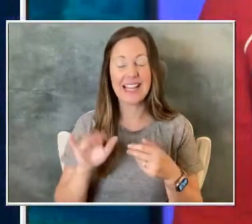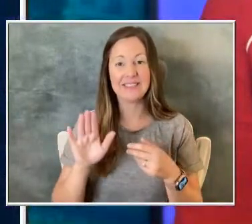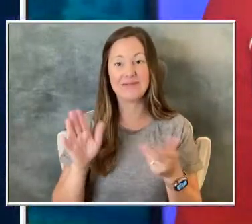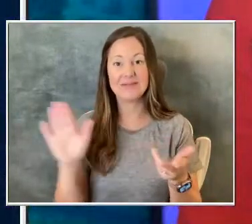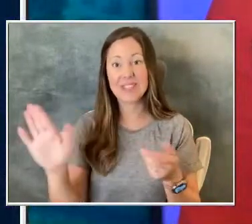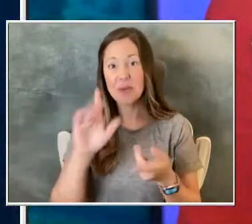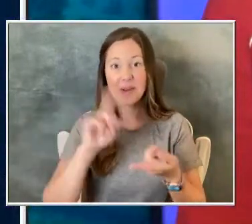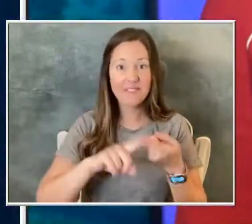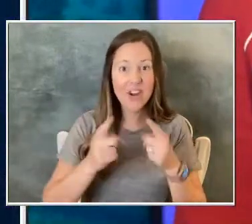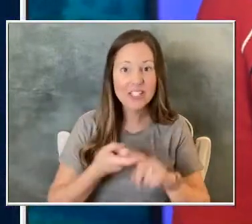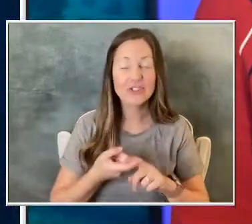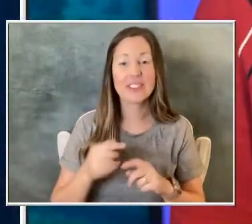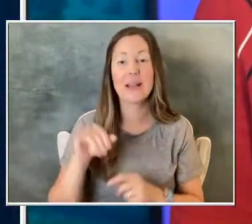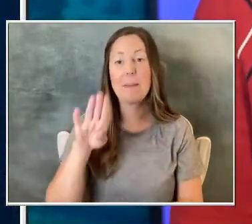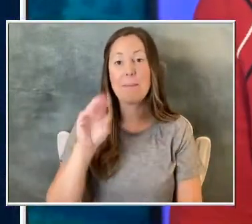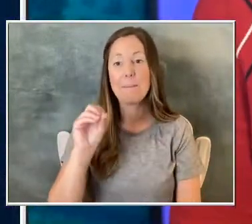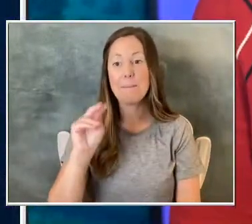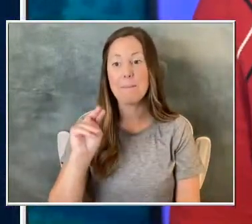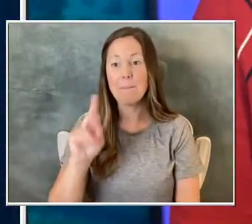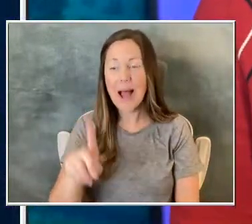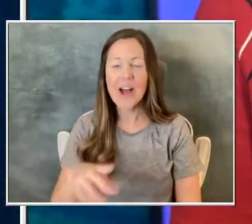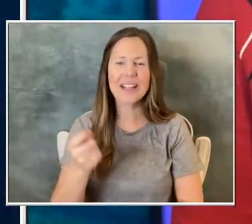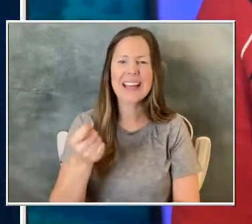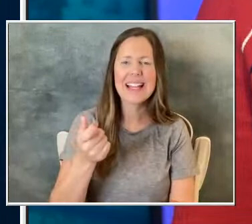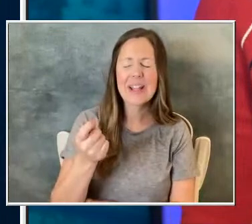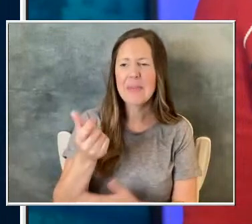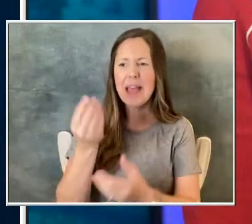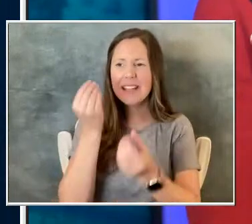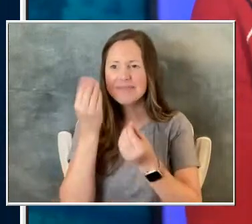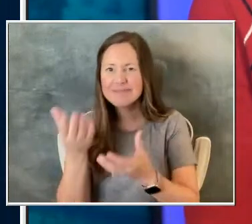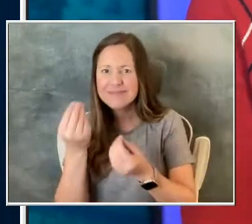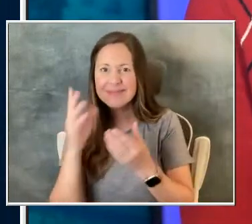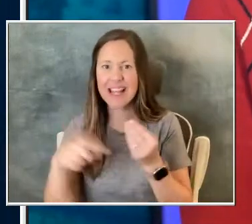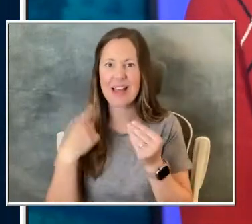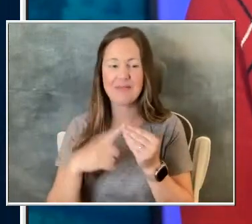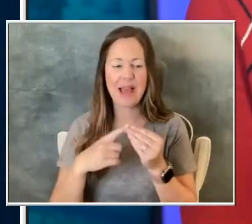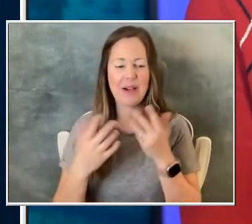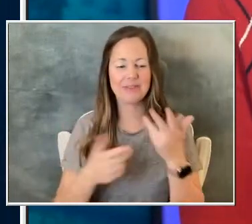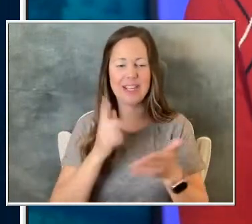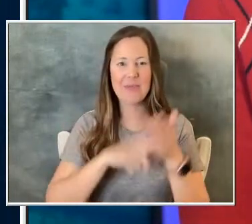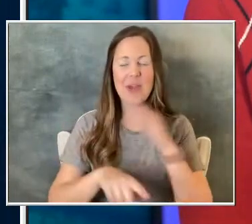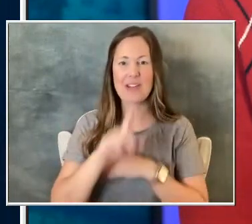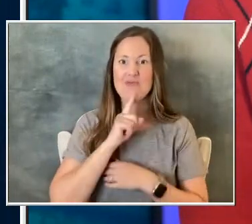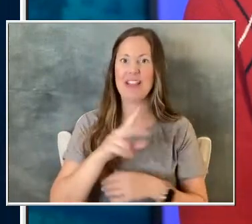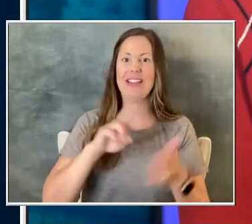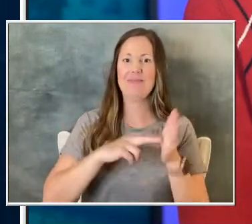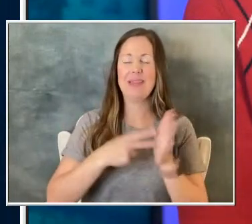bond? Give us a little insight into what this really does for you on a deeper level.